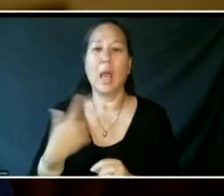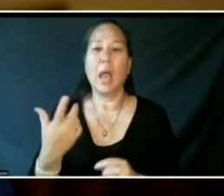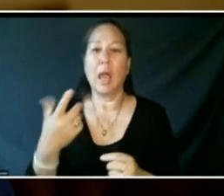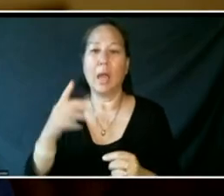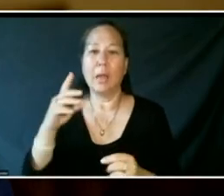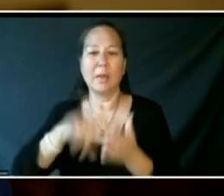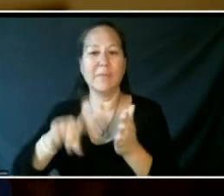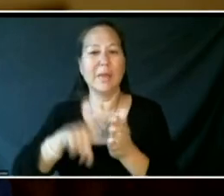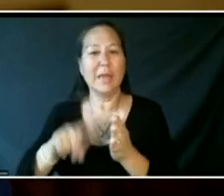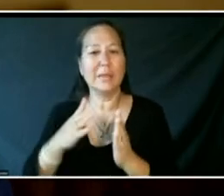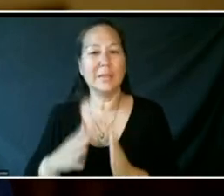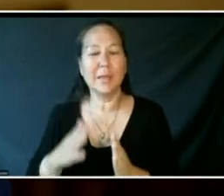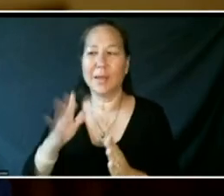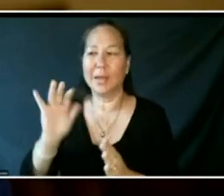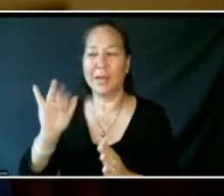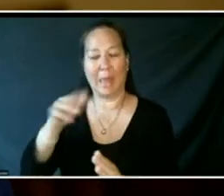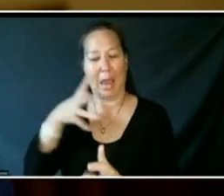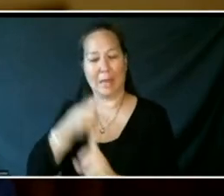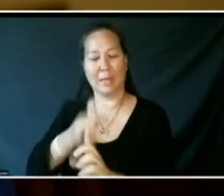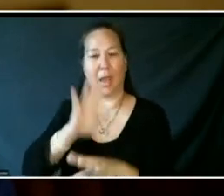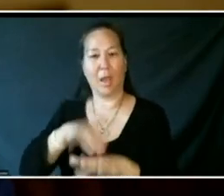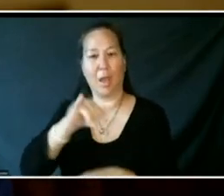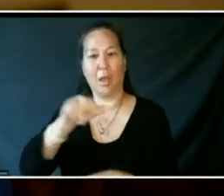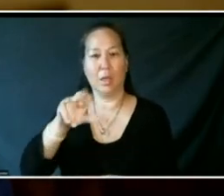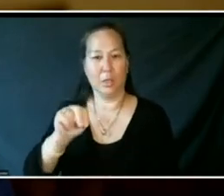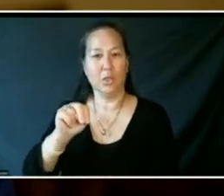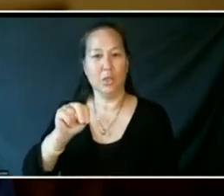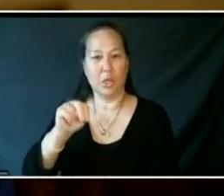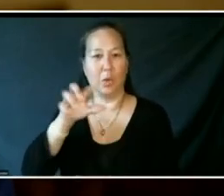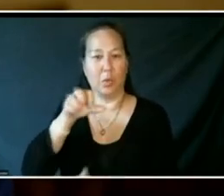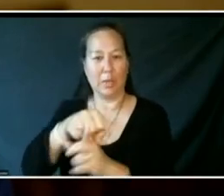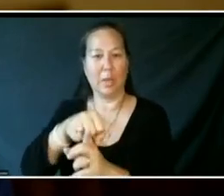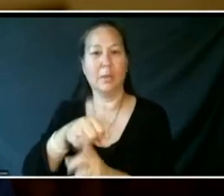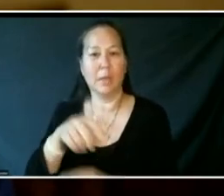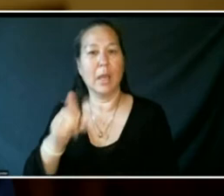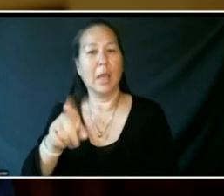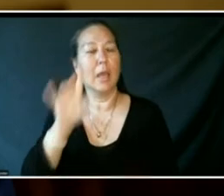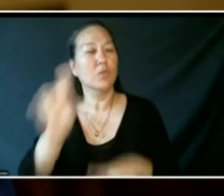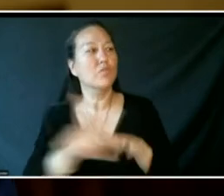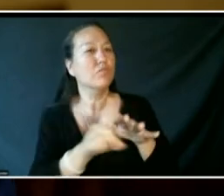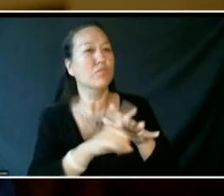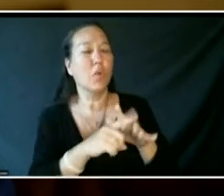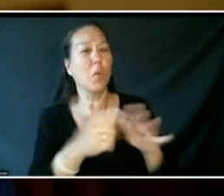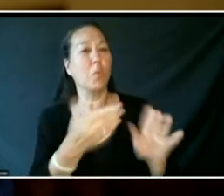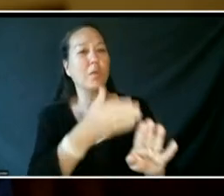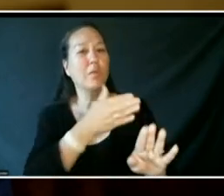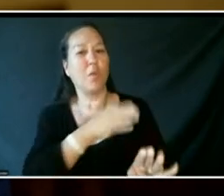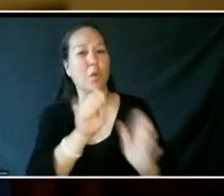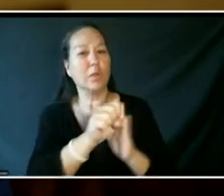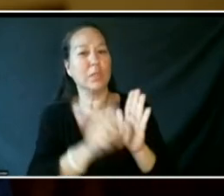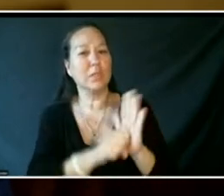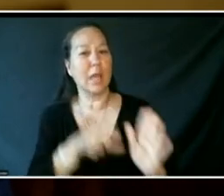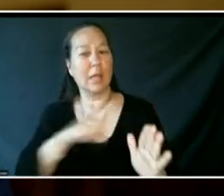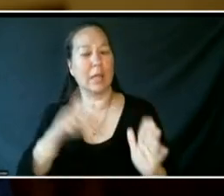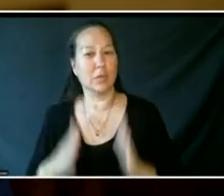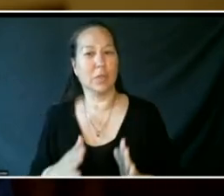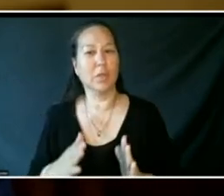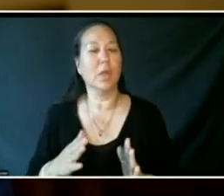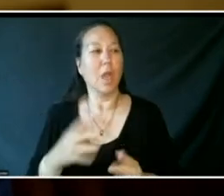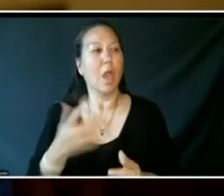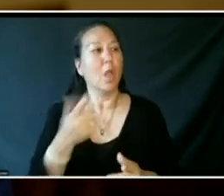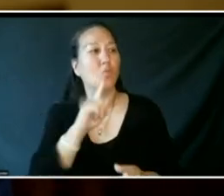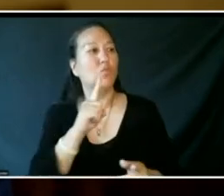in late November 2020, the president and his lawyers started appearing before state legislators, urging them to give their electoral votes to